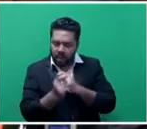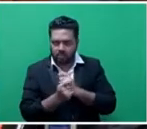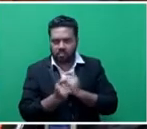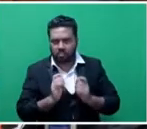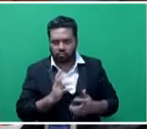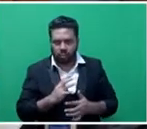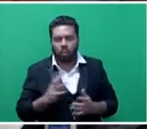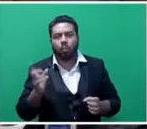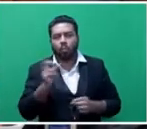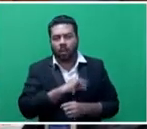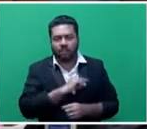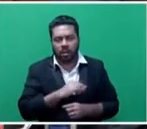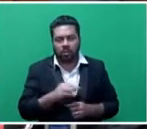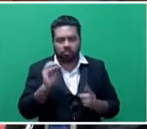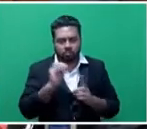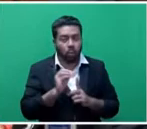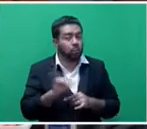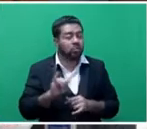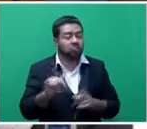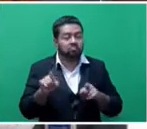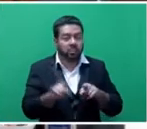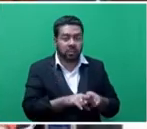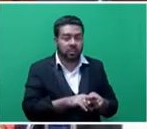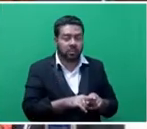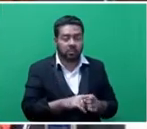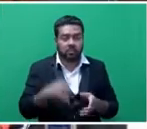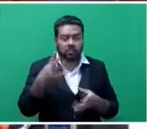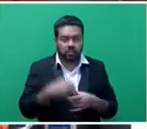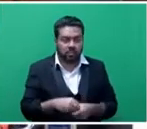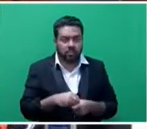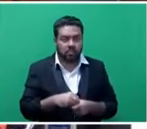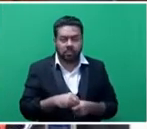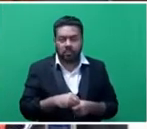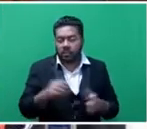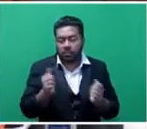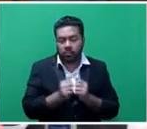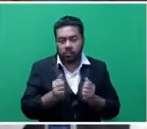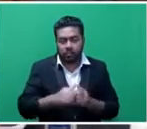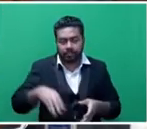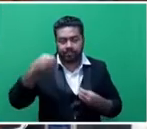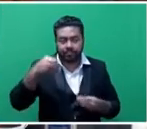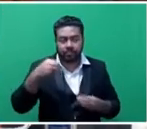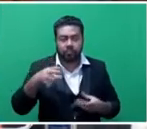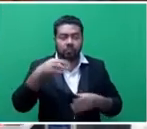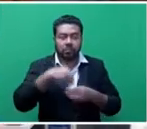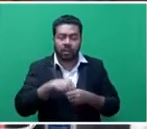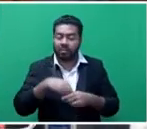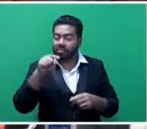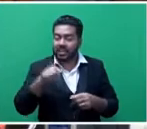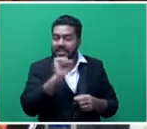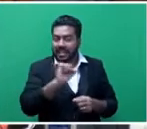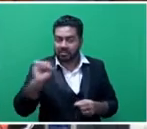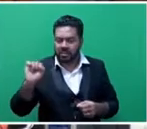qualified opinion, which means that the auditors, having obtained sufficient appropriate audit evidence, concluded that